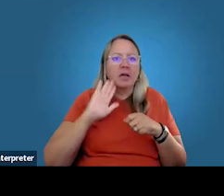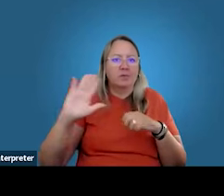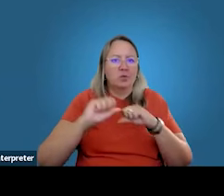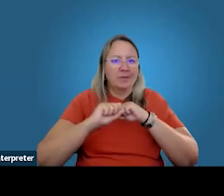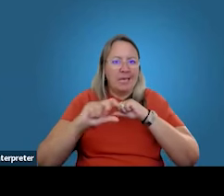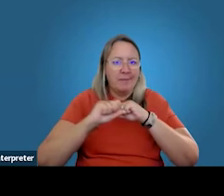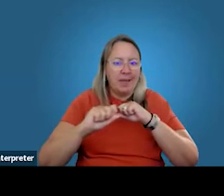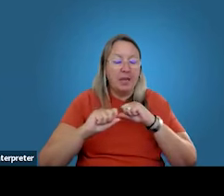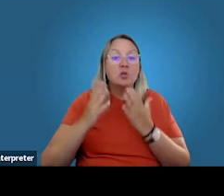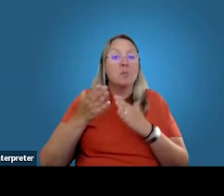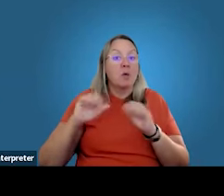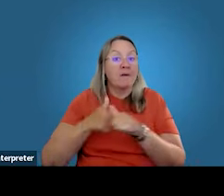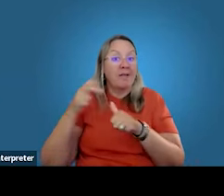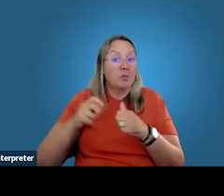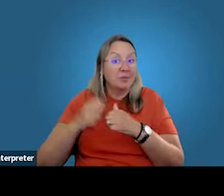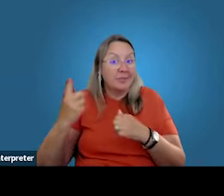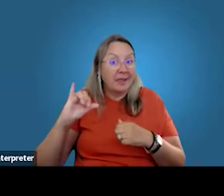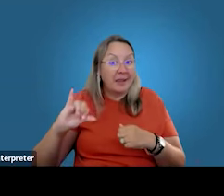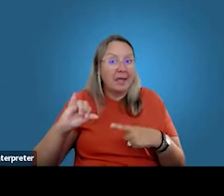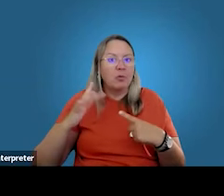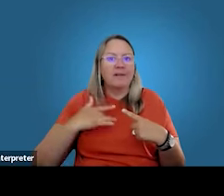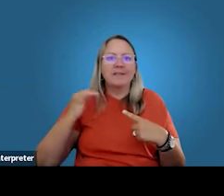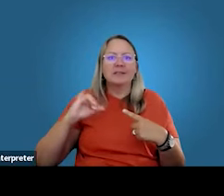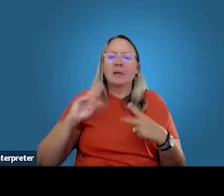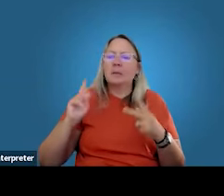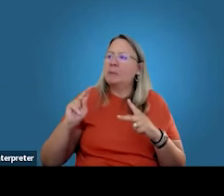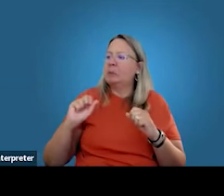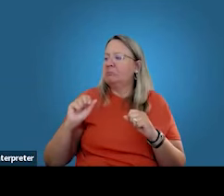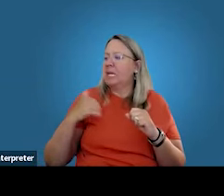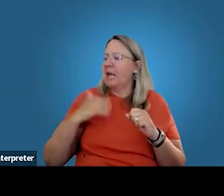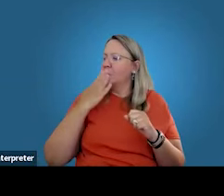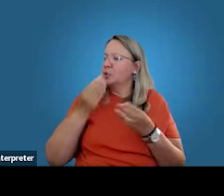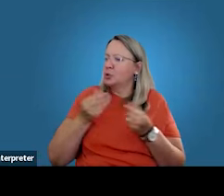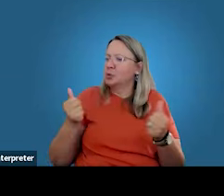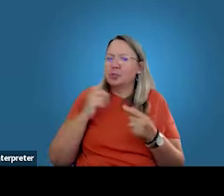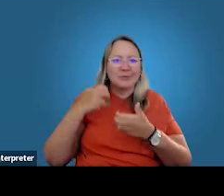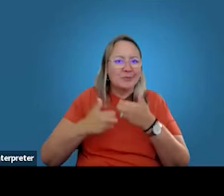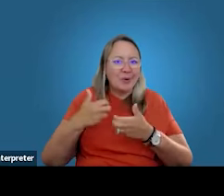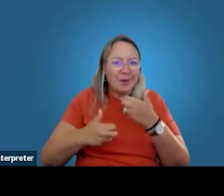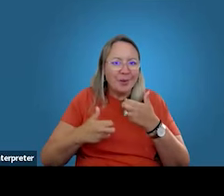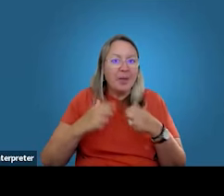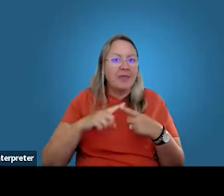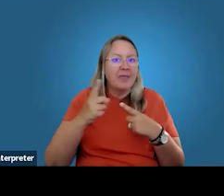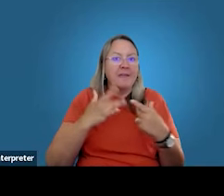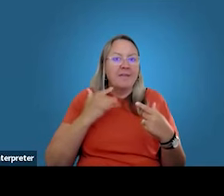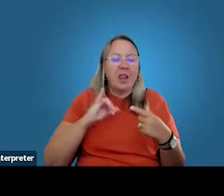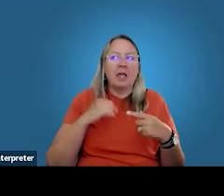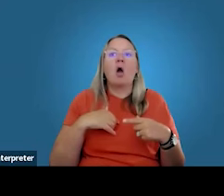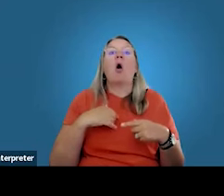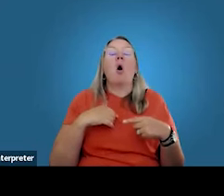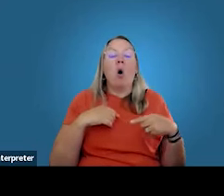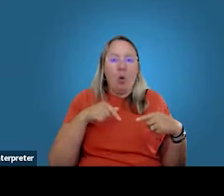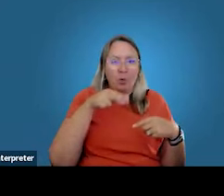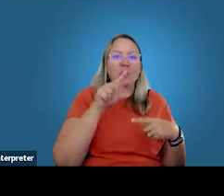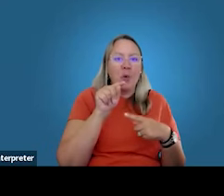campaign, and that you want to follow up with something where it feels like people can have a real solution to the problem and that they feel like there is a quest that they can